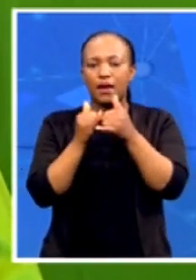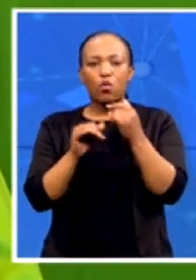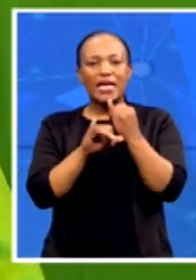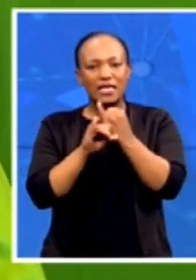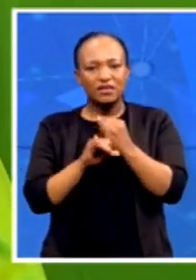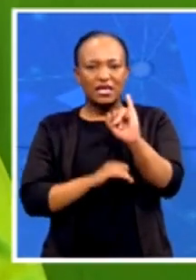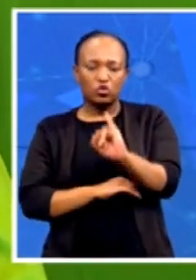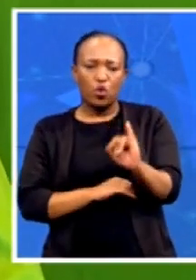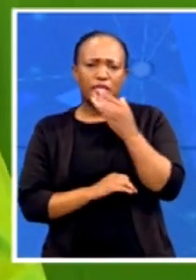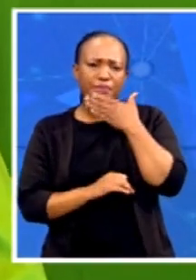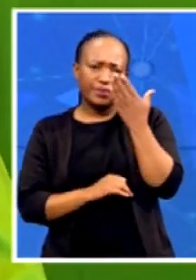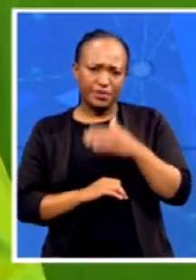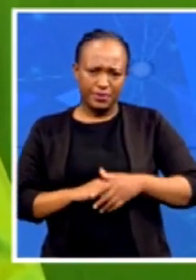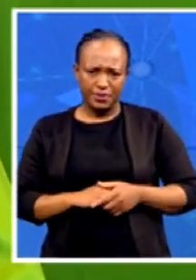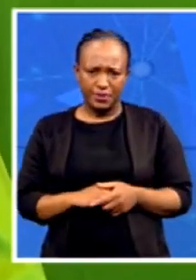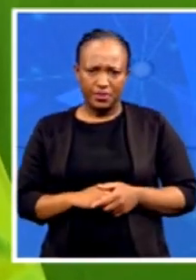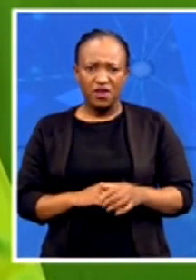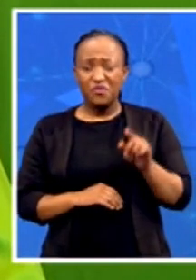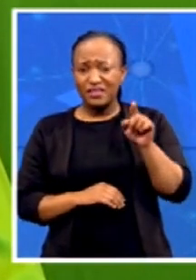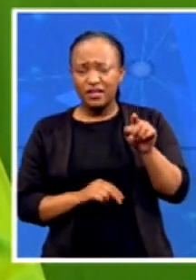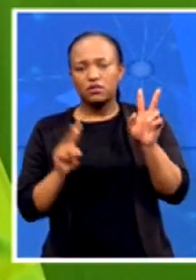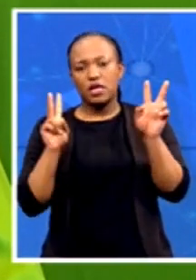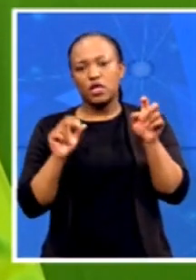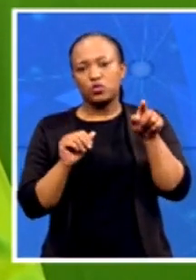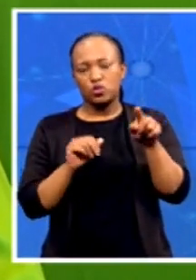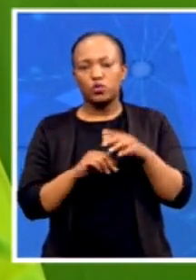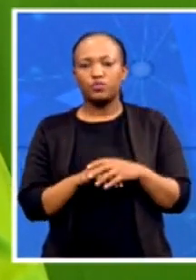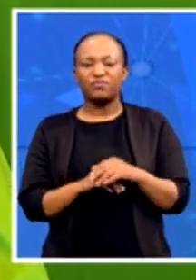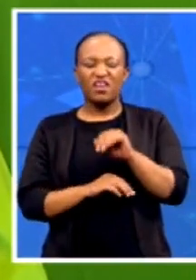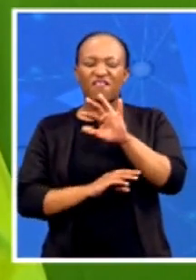this particular matter. We've got over 500 businesses that have